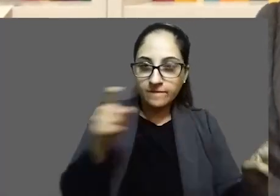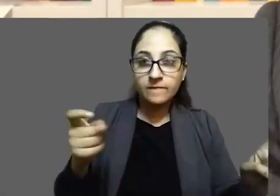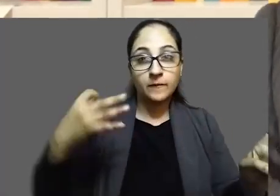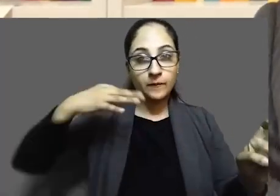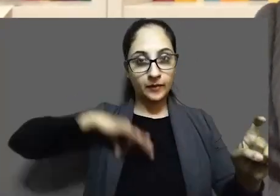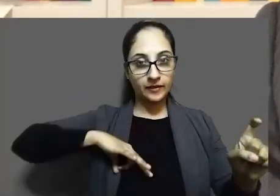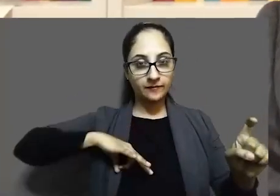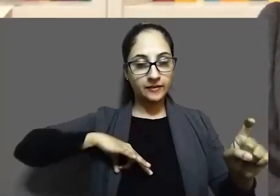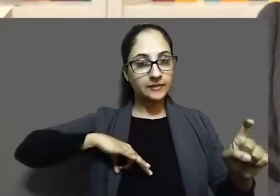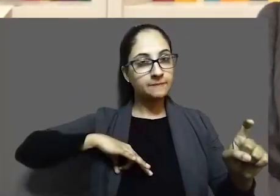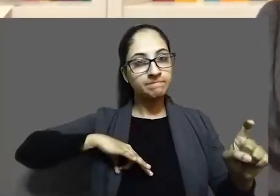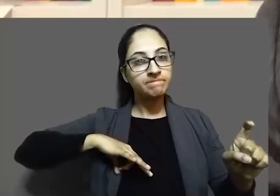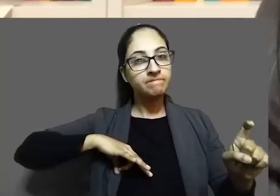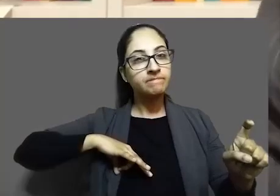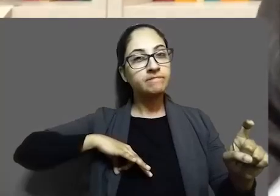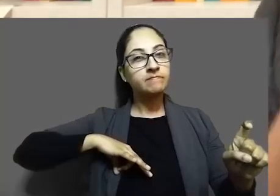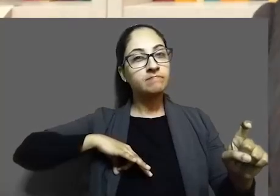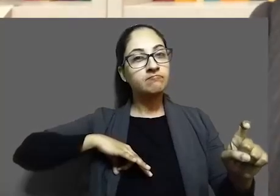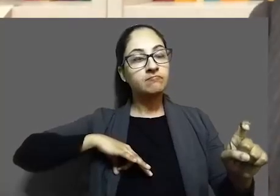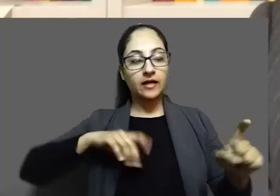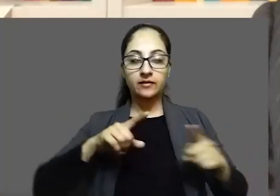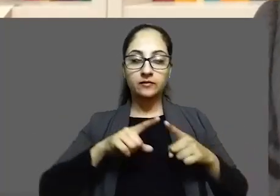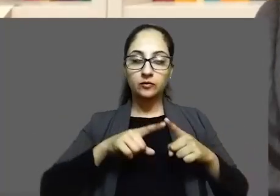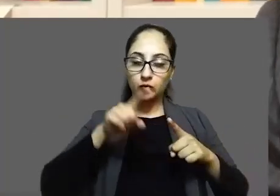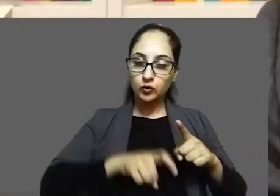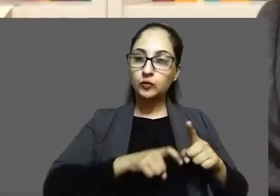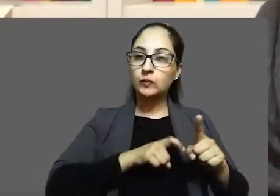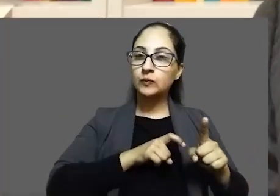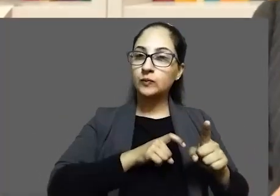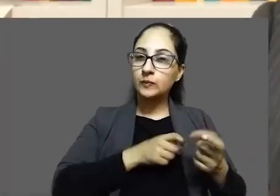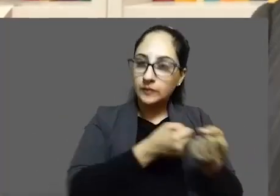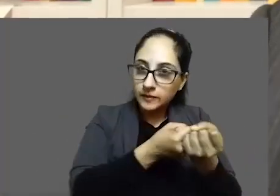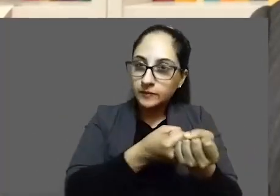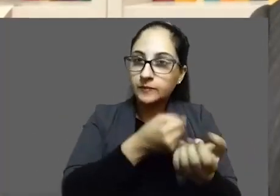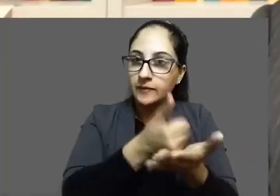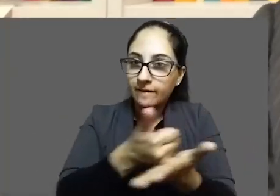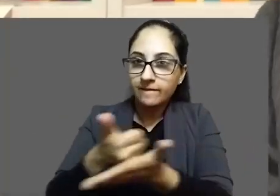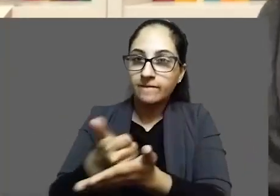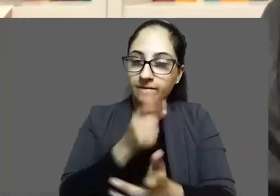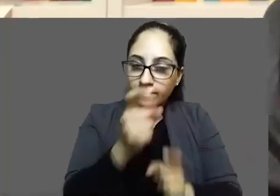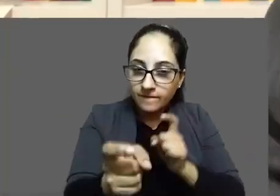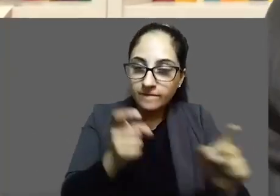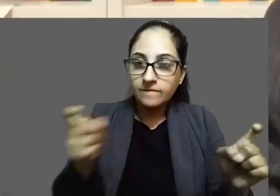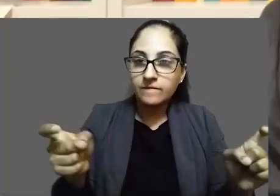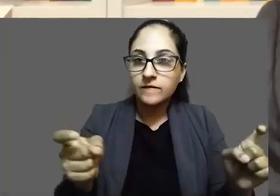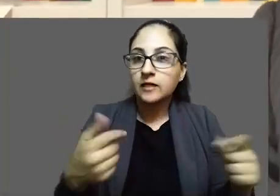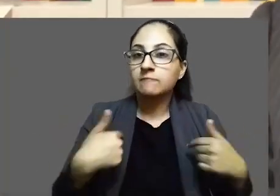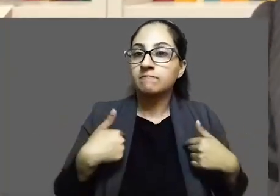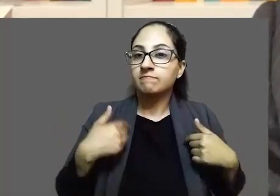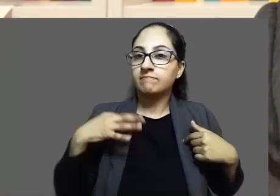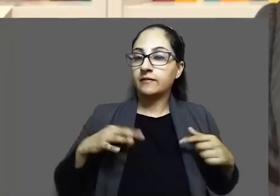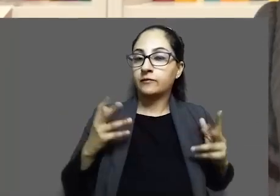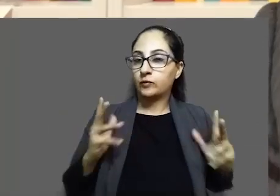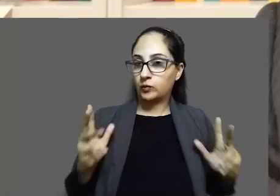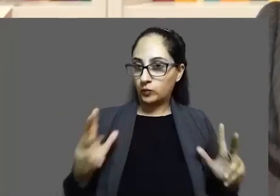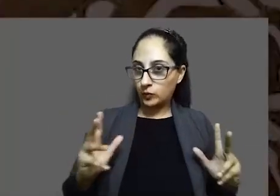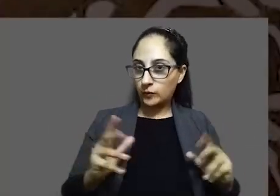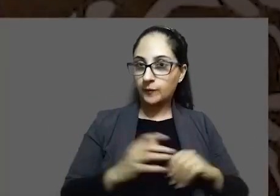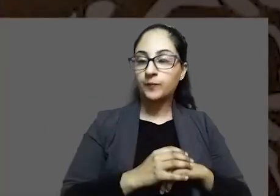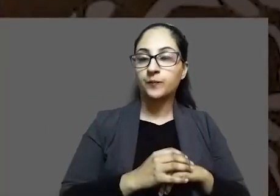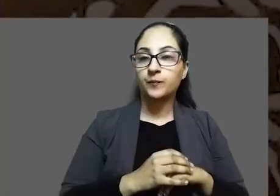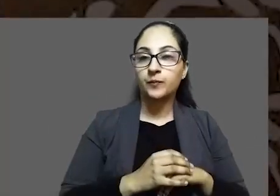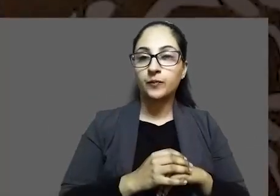praying for myself, but I'm praying for the world. I'm praying for the transformation. And I'm not just praying for it, but I'm acting on